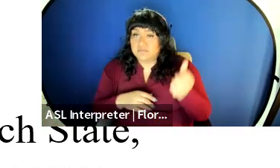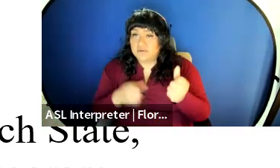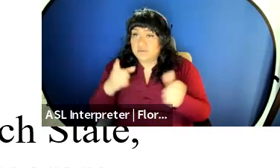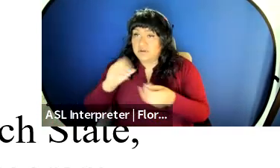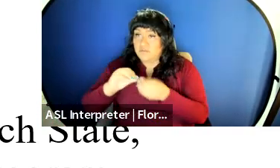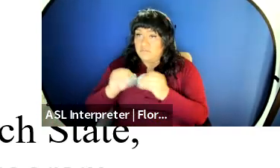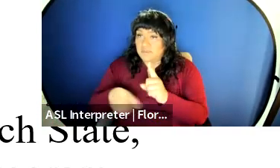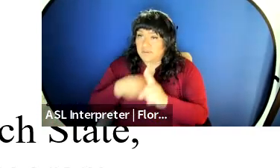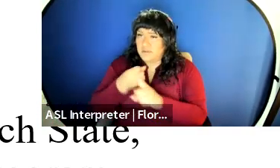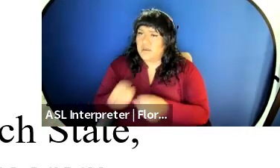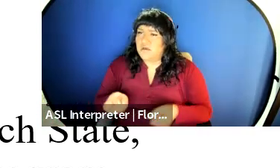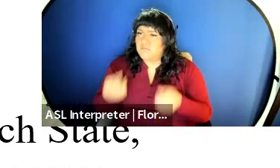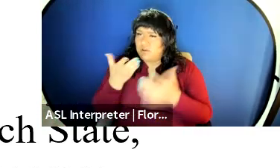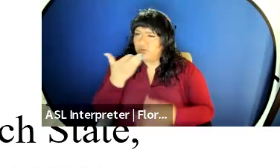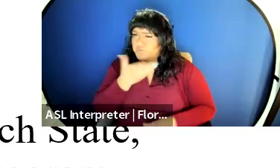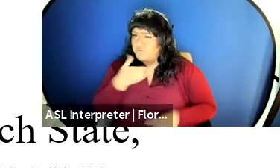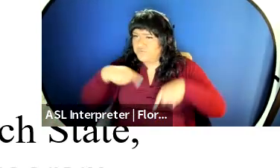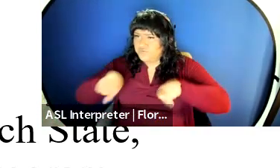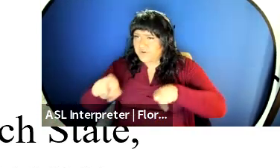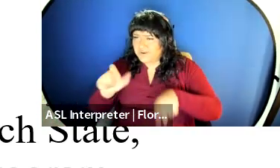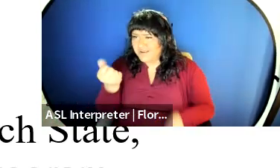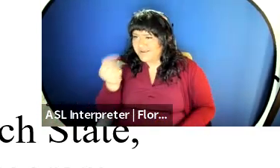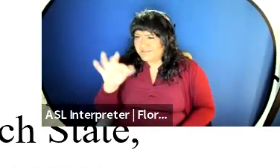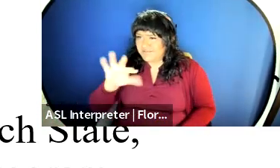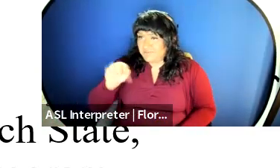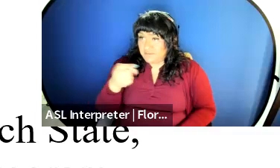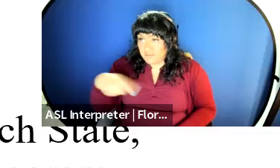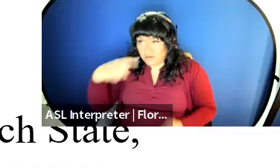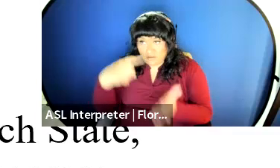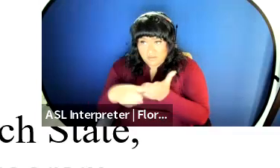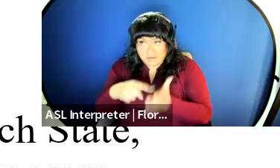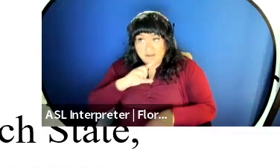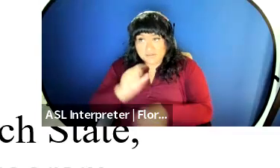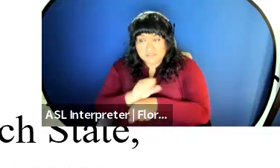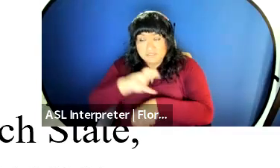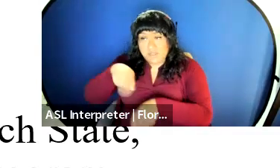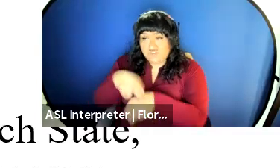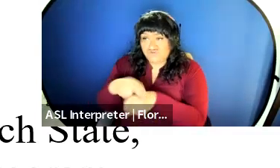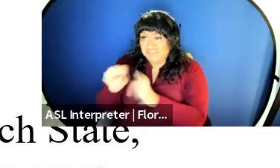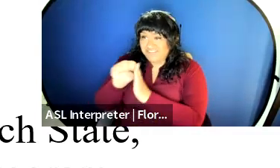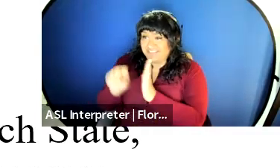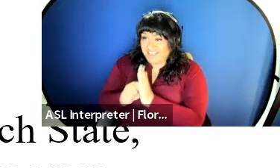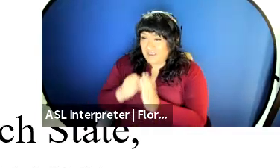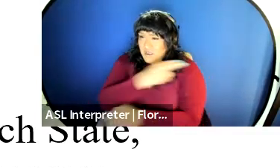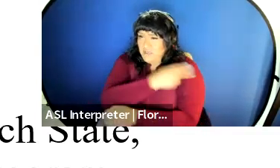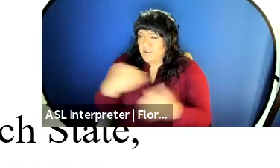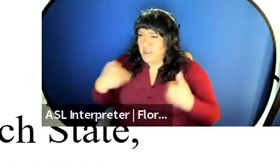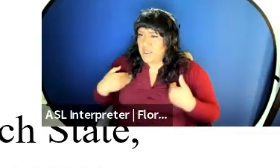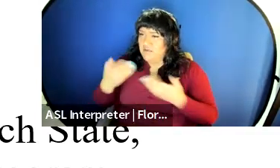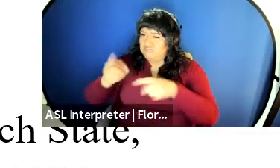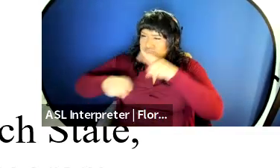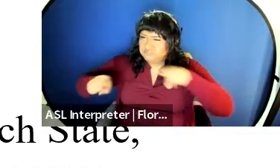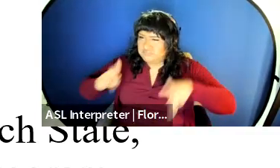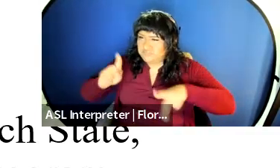many were there in the 1950s? And they found that, well, actually, state hospitals back then had a wide variety of people, seniors